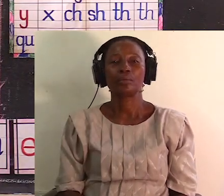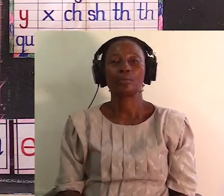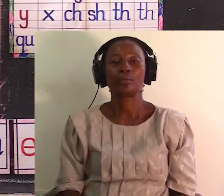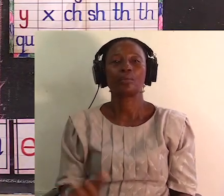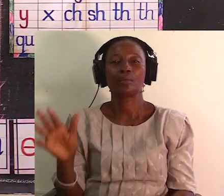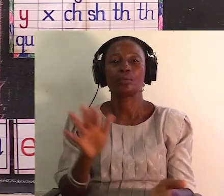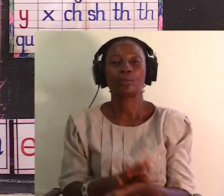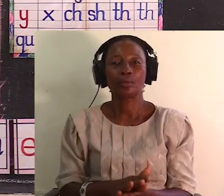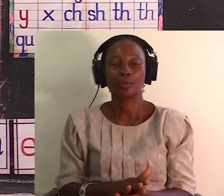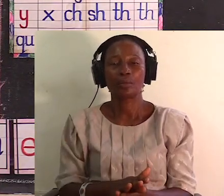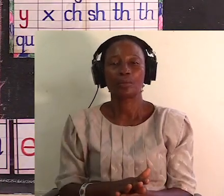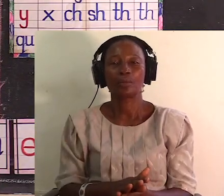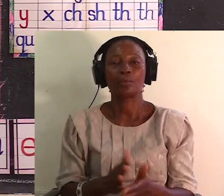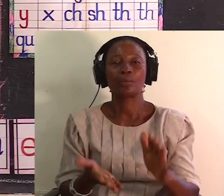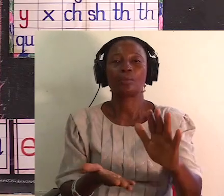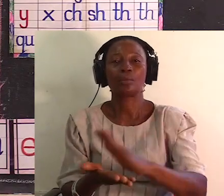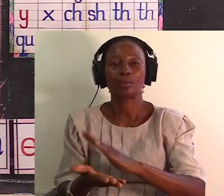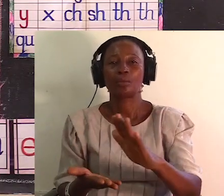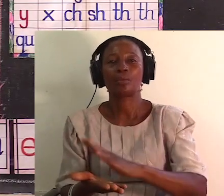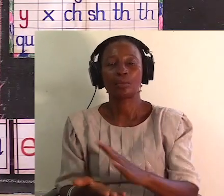on your card,